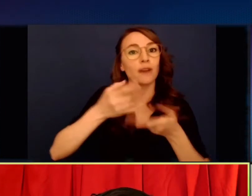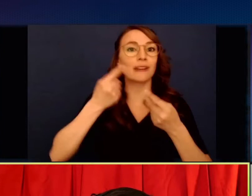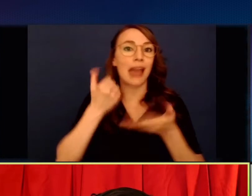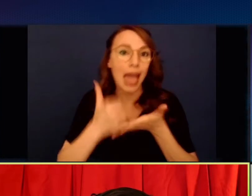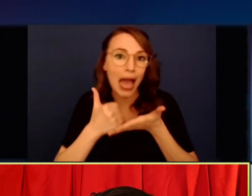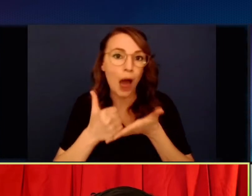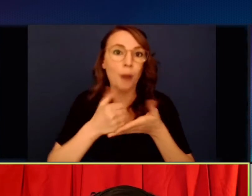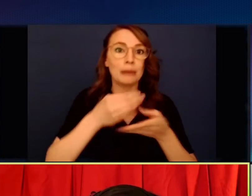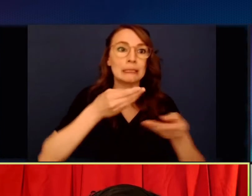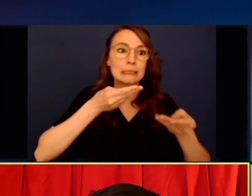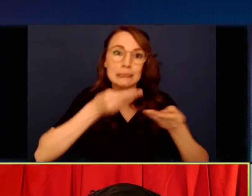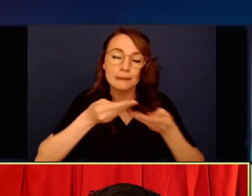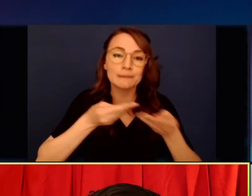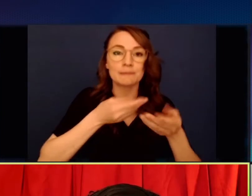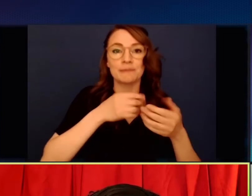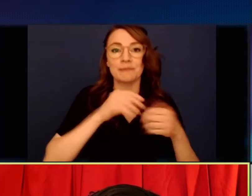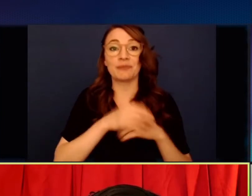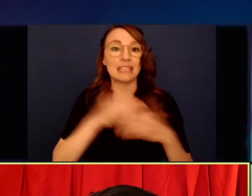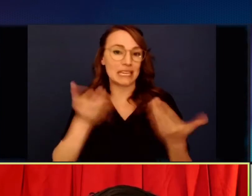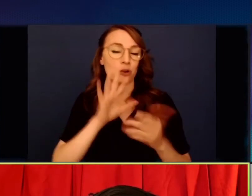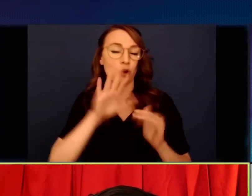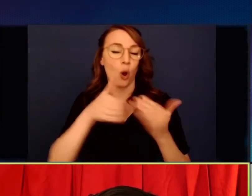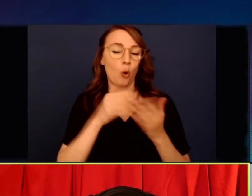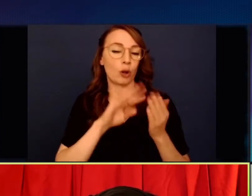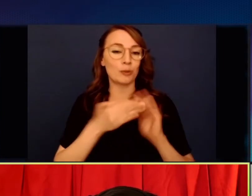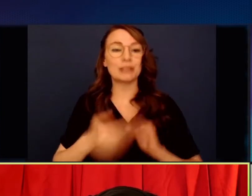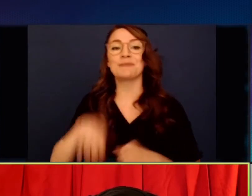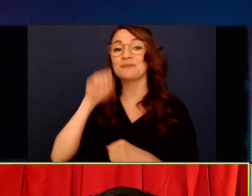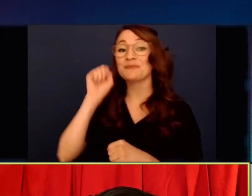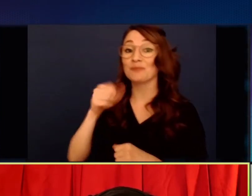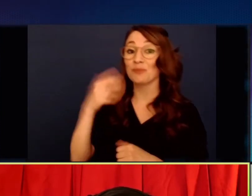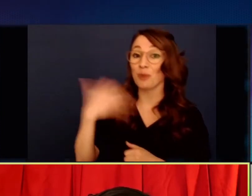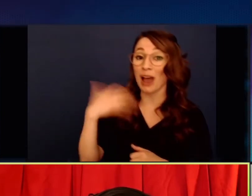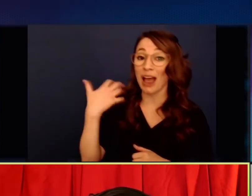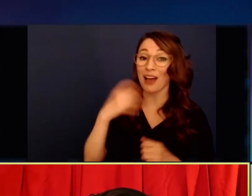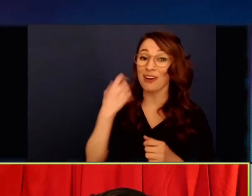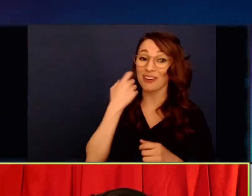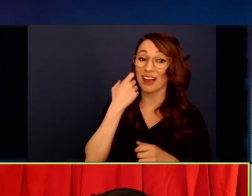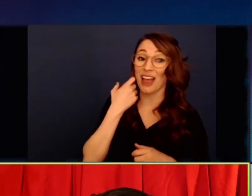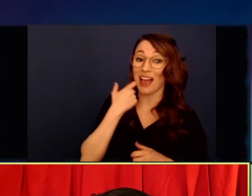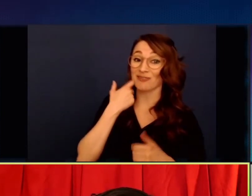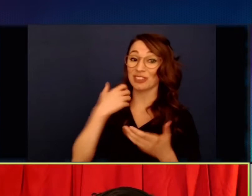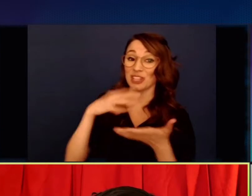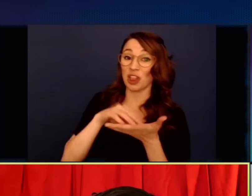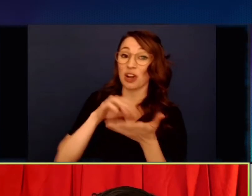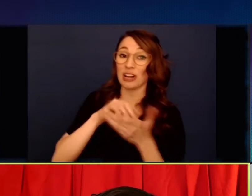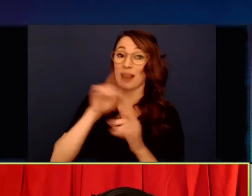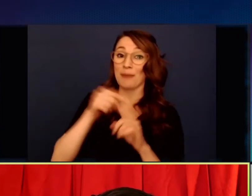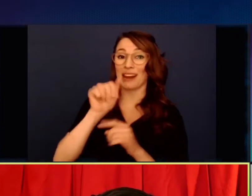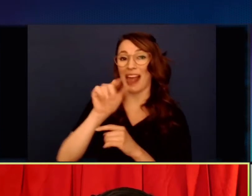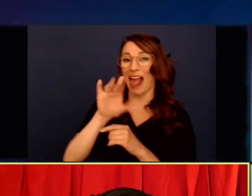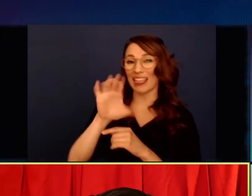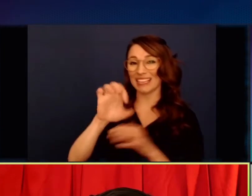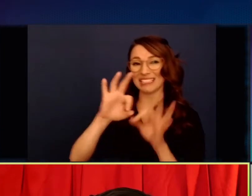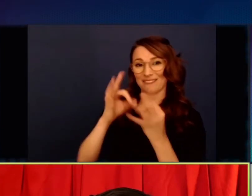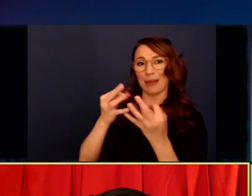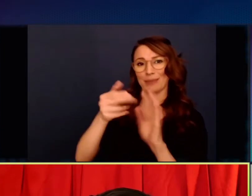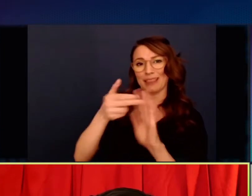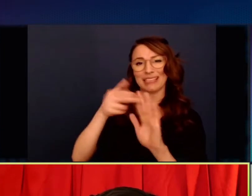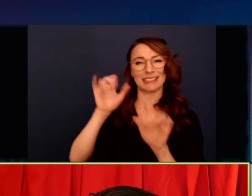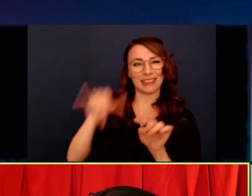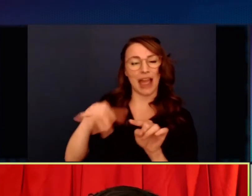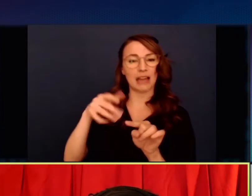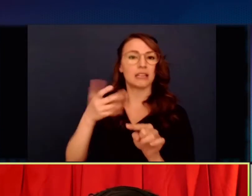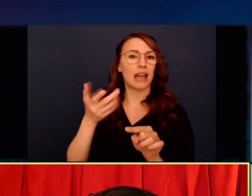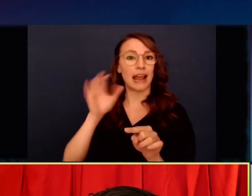Wow. Well, you know what? I just started to learn a little bit about ALICE families and the ALICE report that kind of brings all this information together that